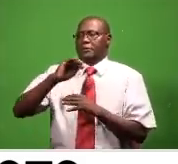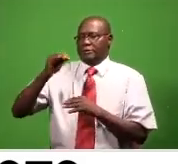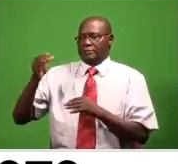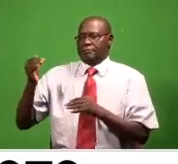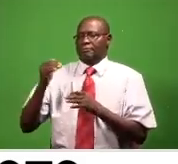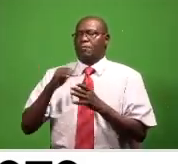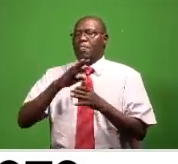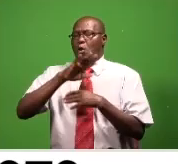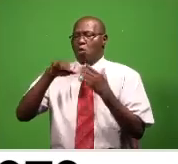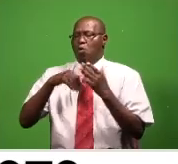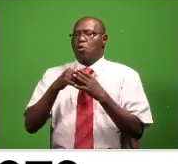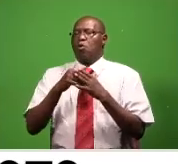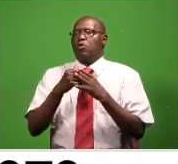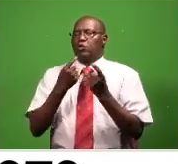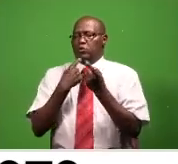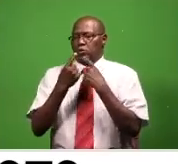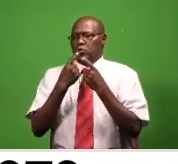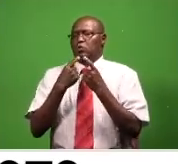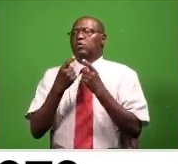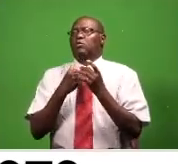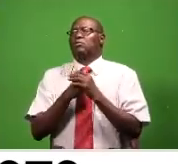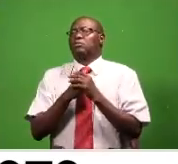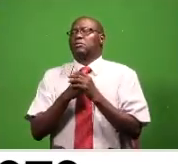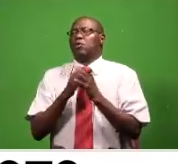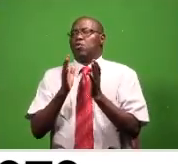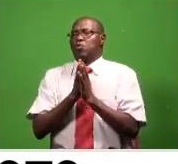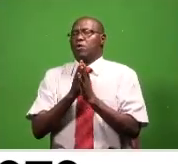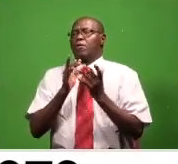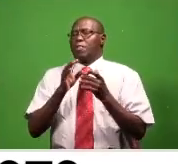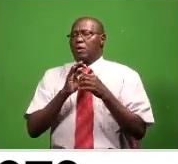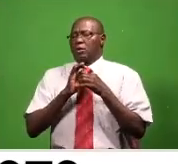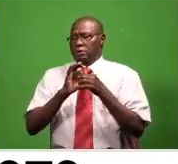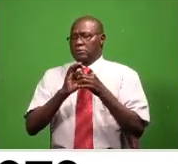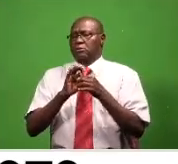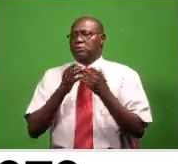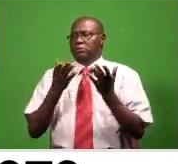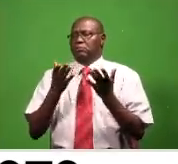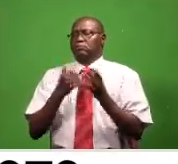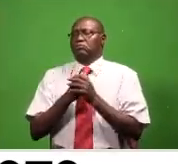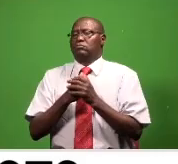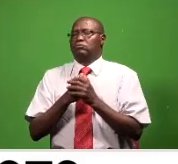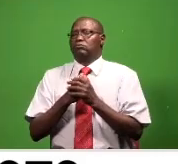the opposition to give a lasting solution and address the issues affecting Kenyans.